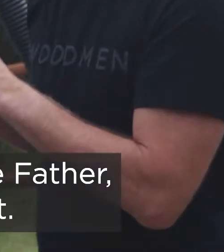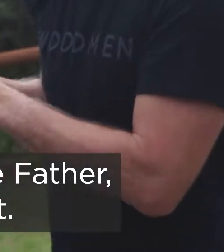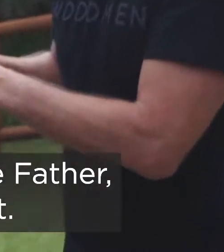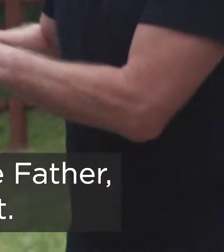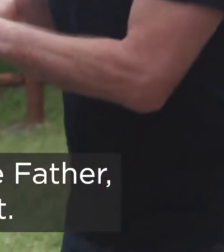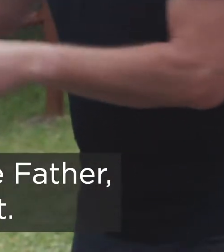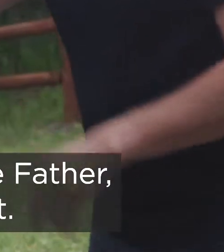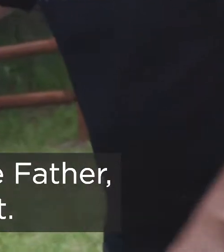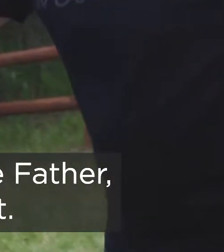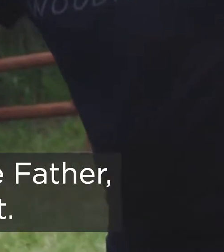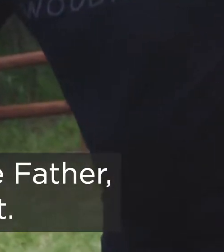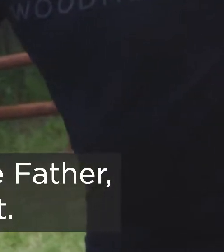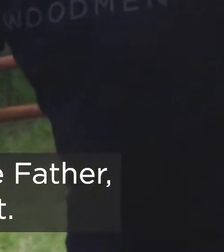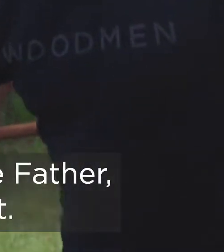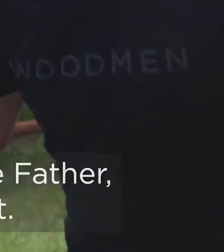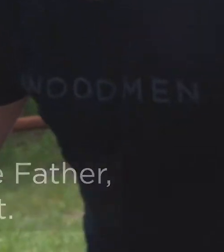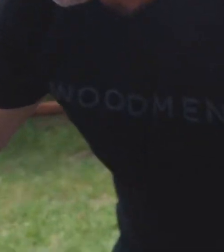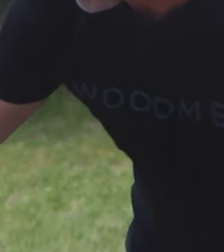the Holy Spirit.